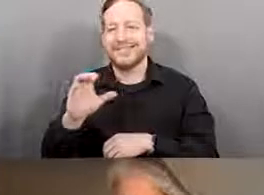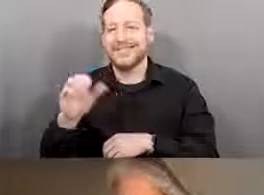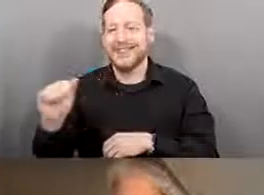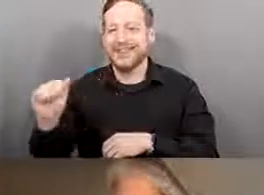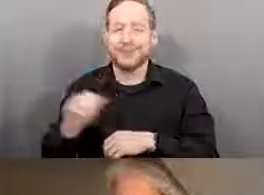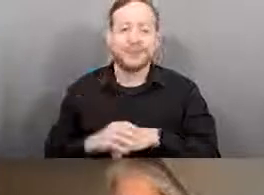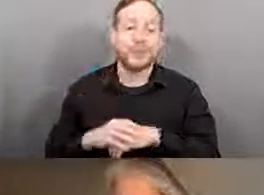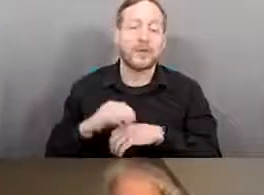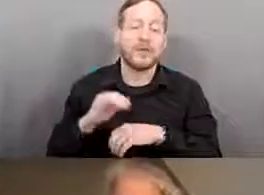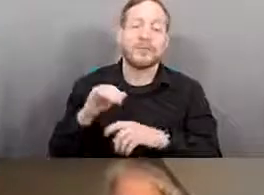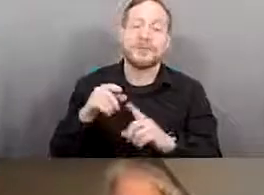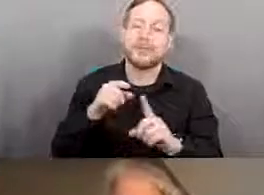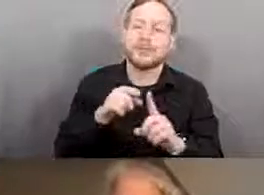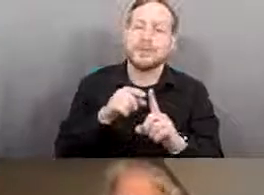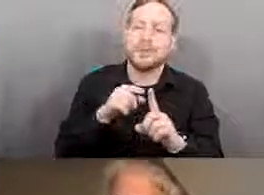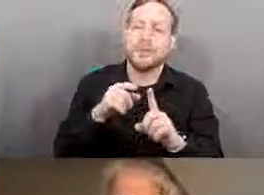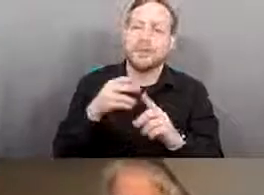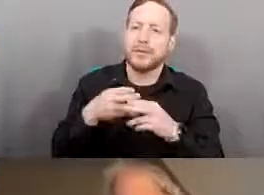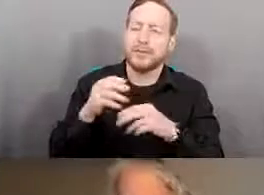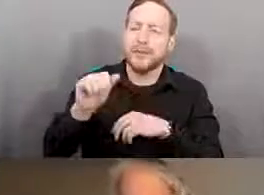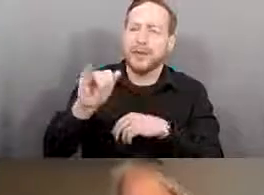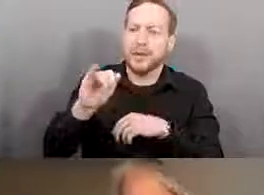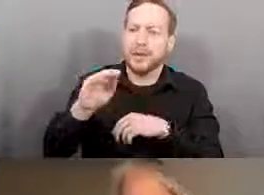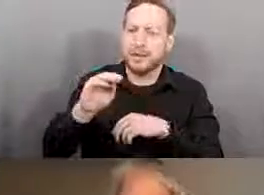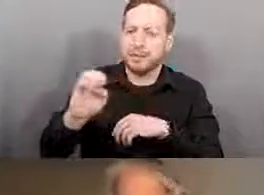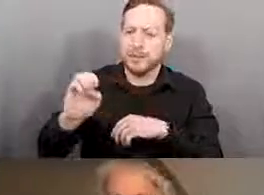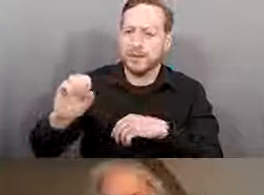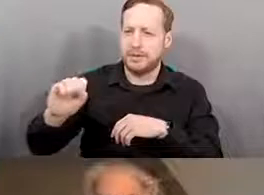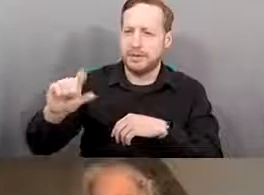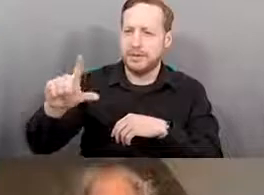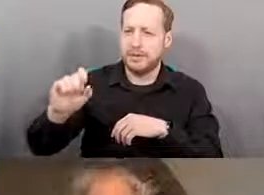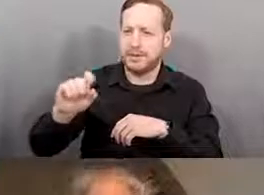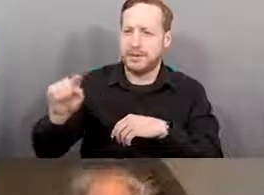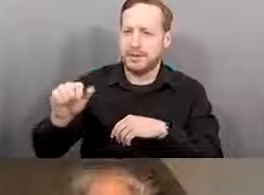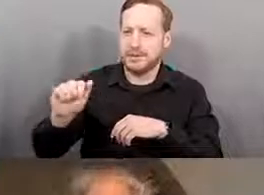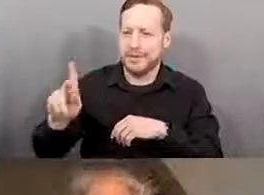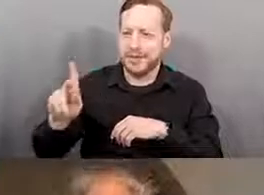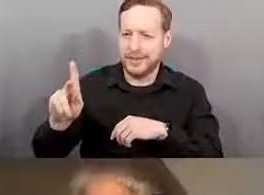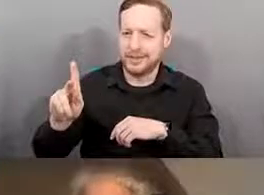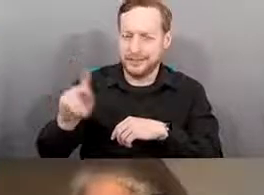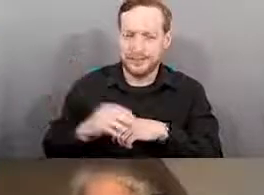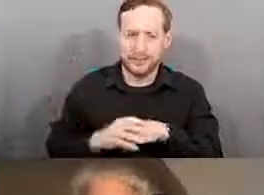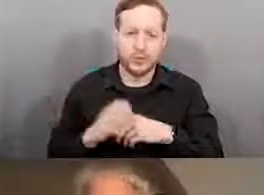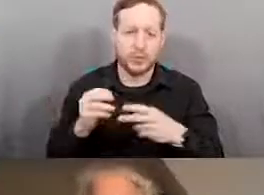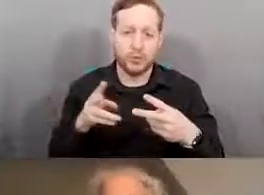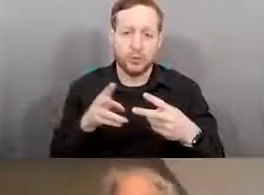correct. TRCA, Tri-County Action Committee. And that's Amy Slezak.